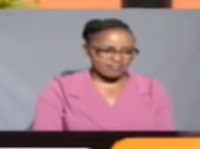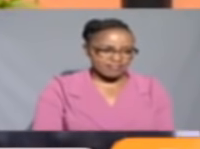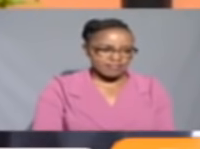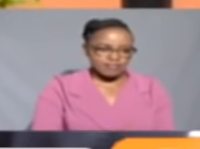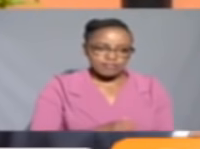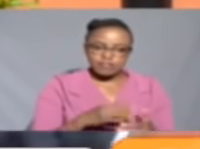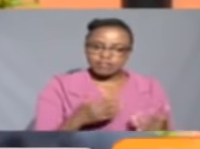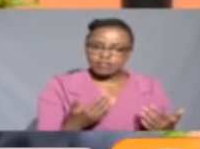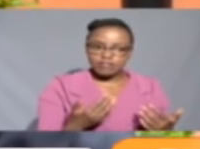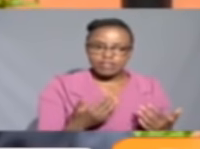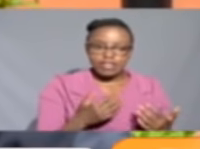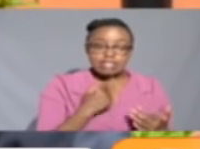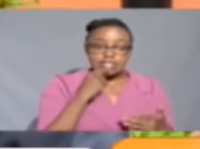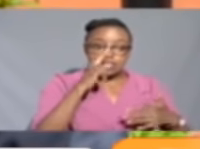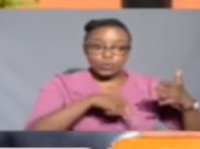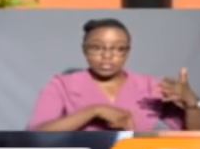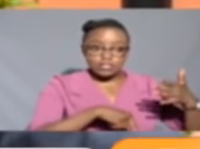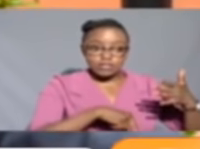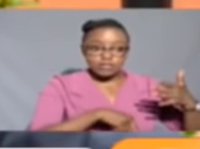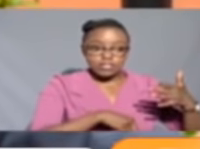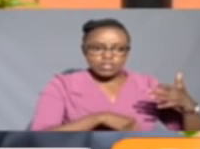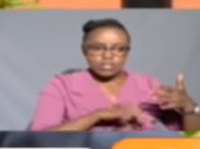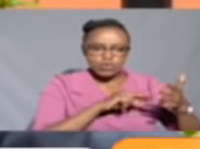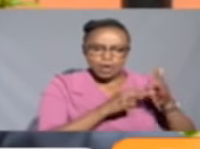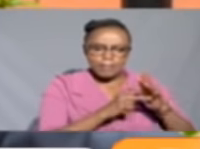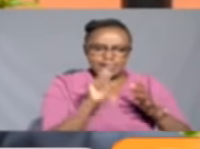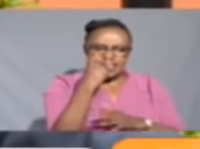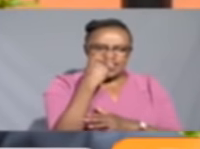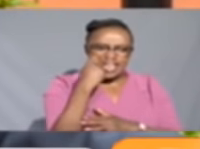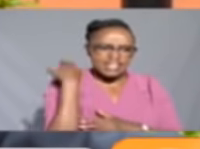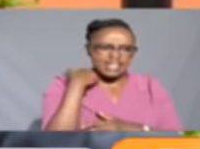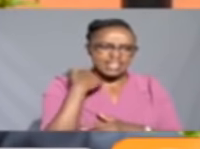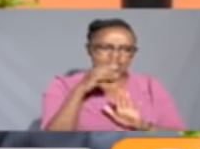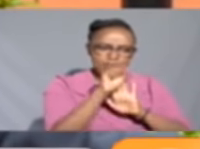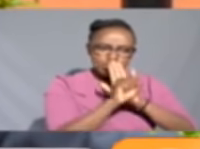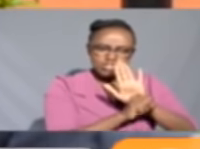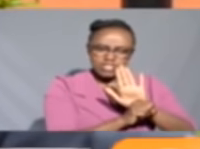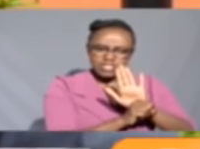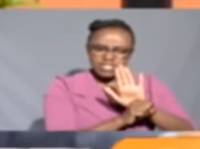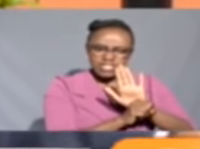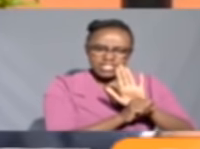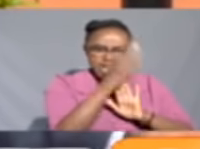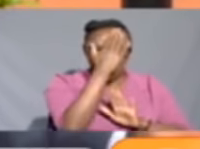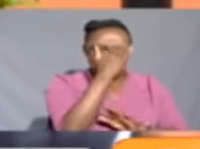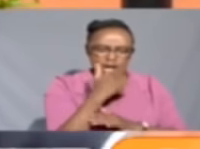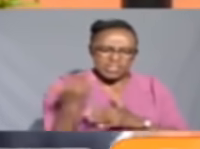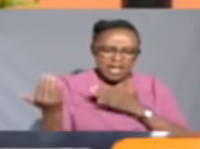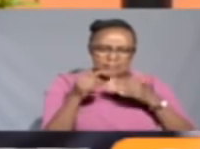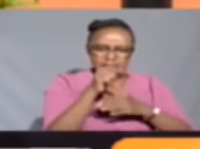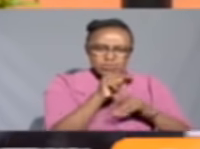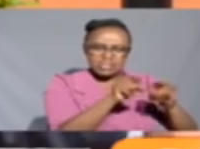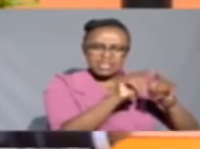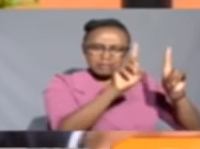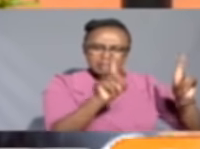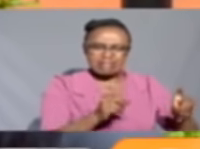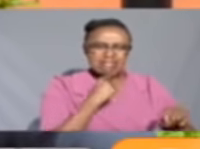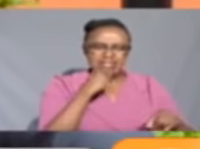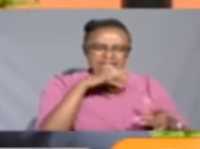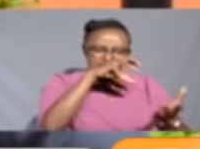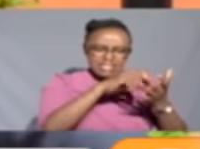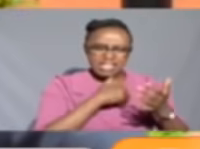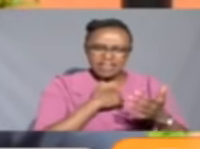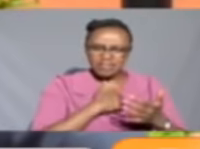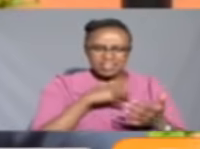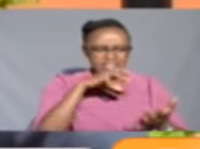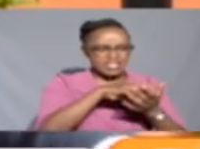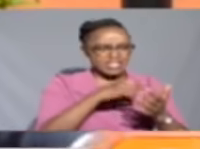mean, they said, you mean Kenya is a criminal state? No. Why would they bring you like this and say that you have a case? There's no